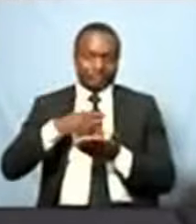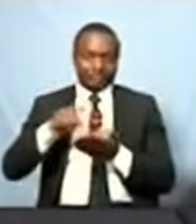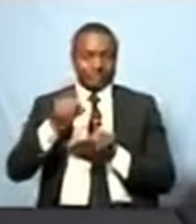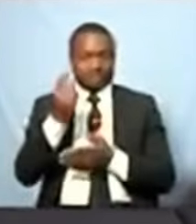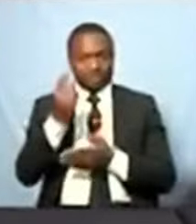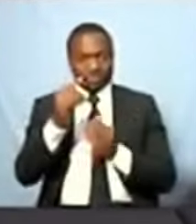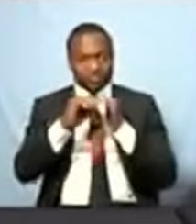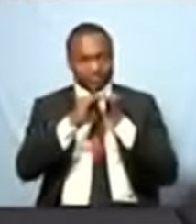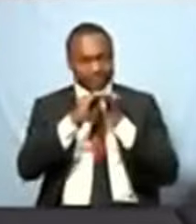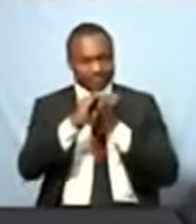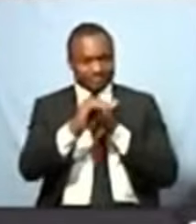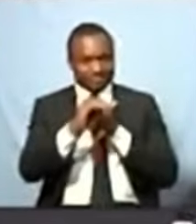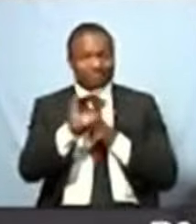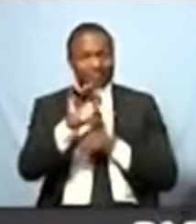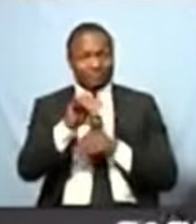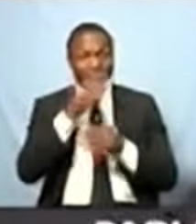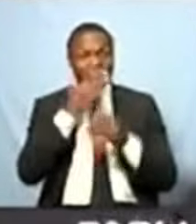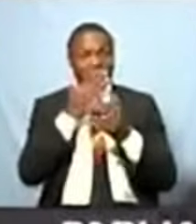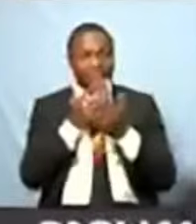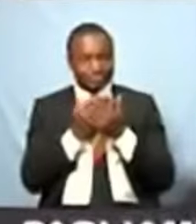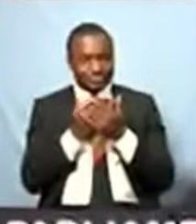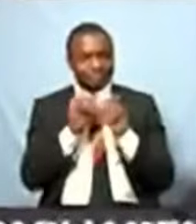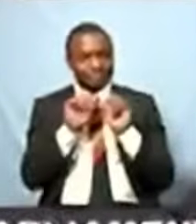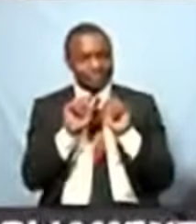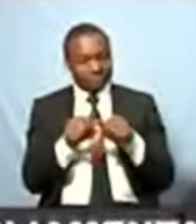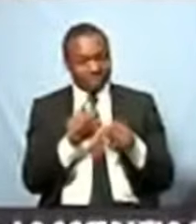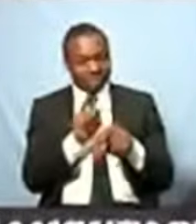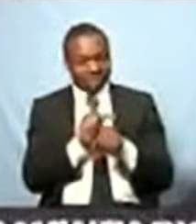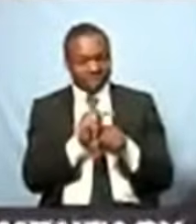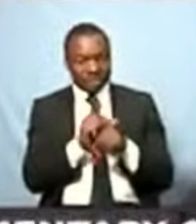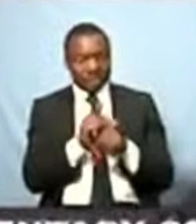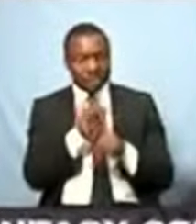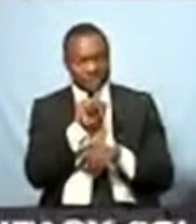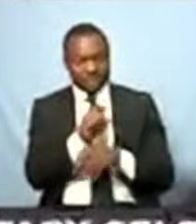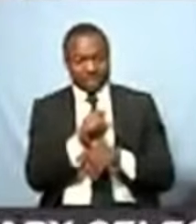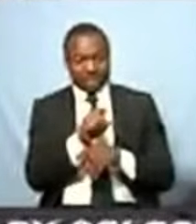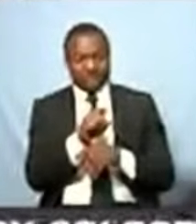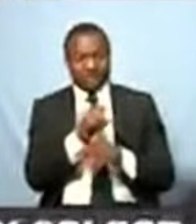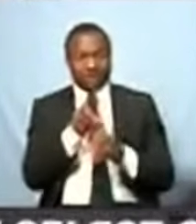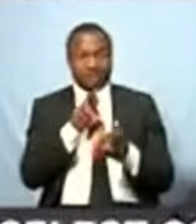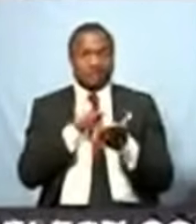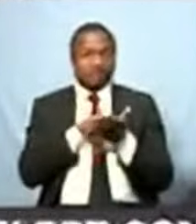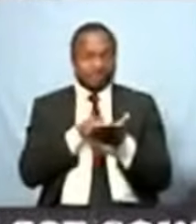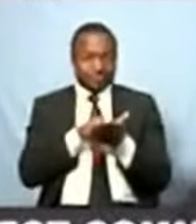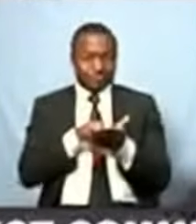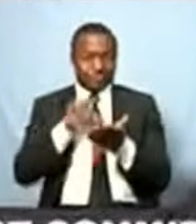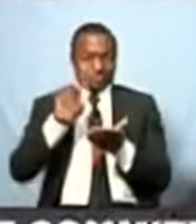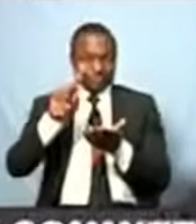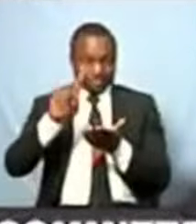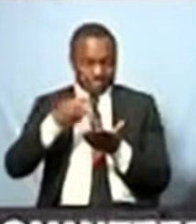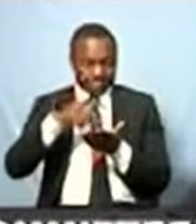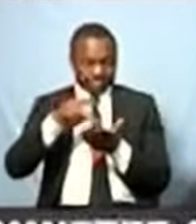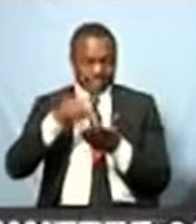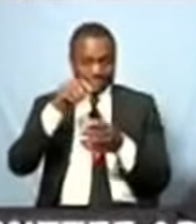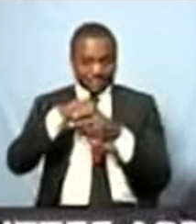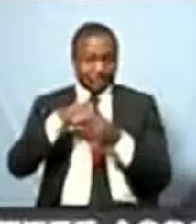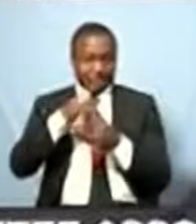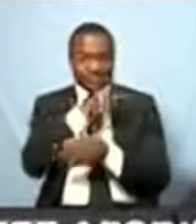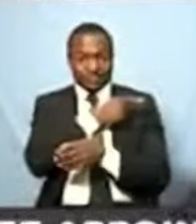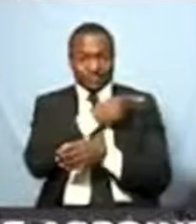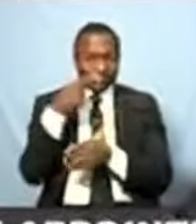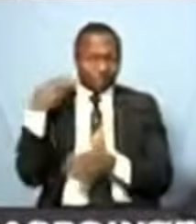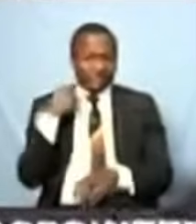one level. Yes, it's good. You can maintain that stability in terms of party representation in parliament. But